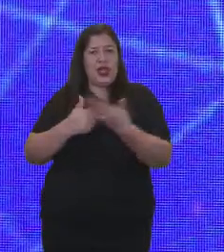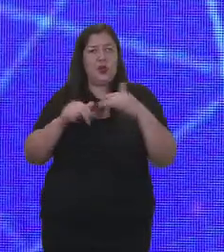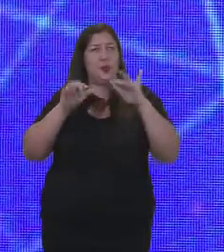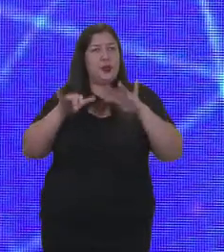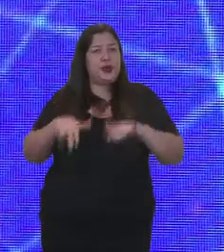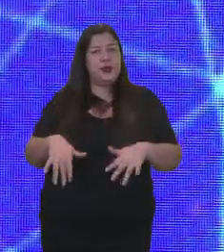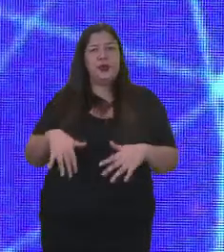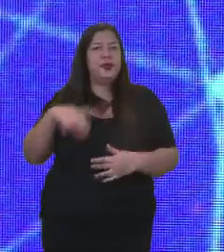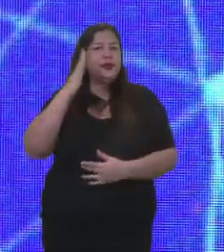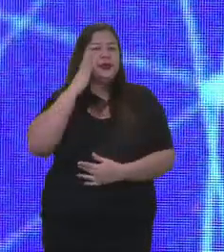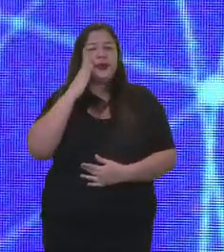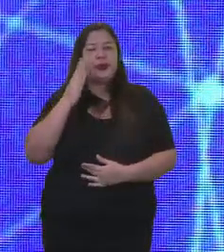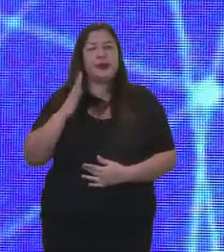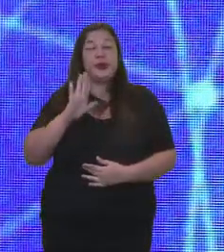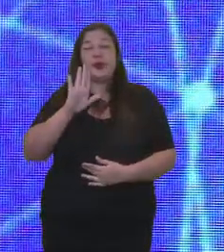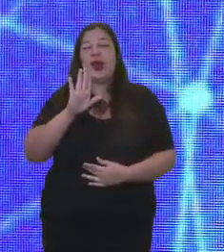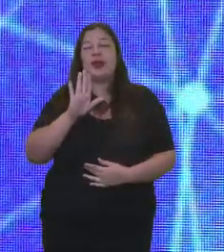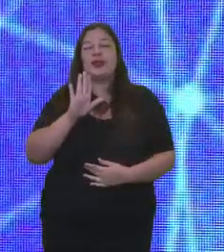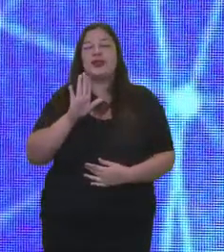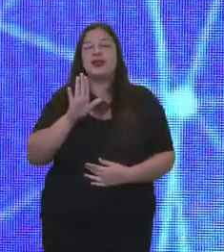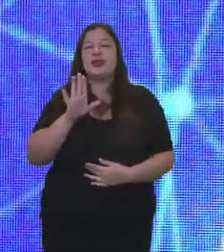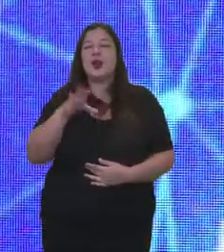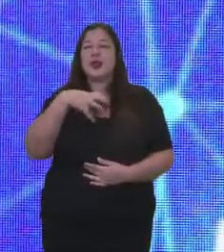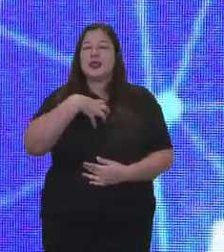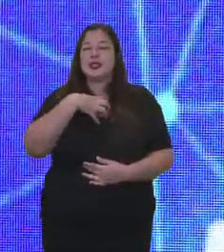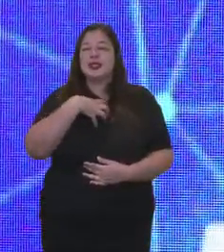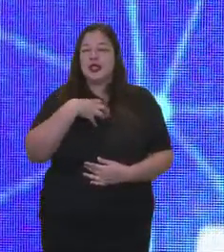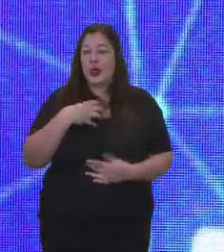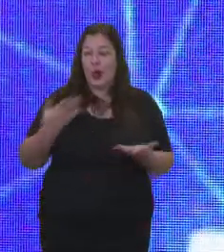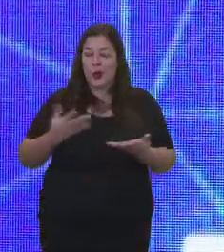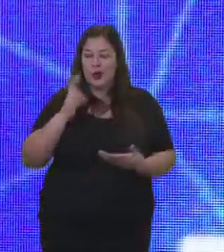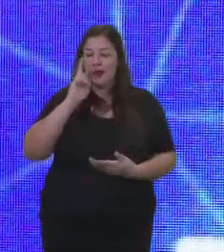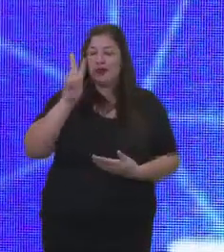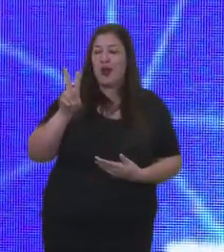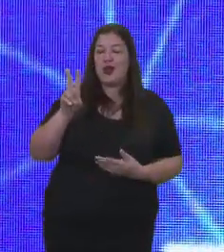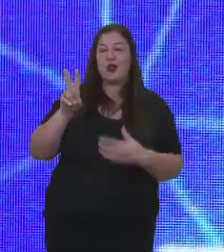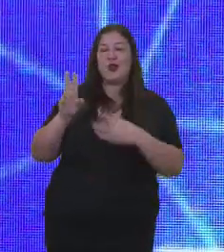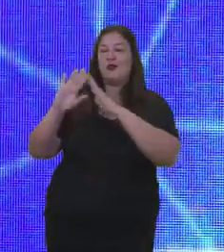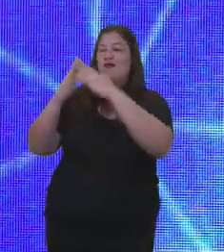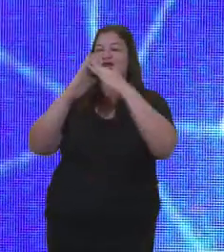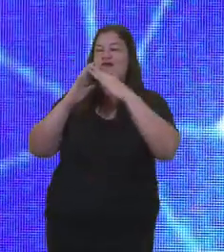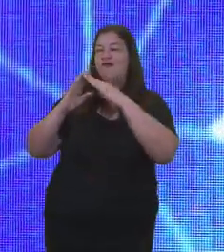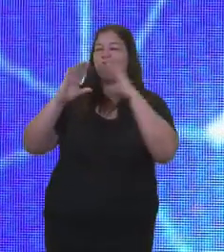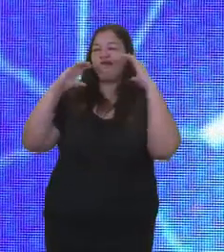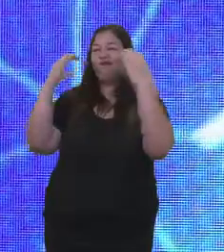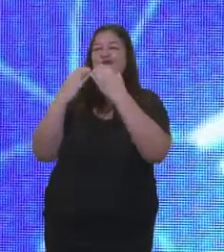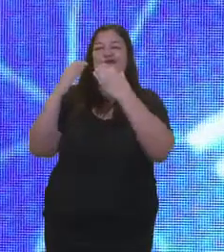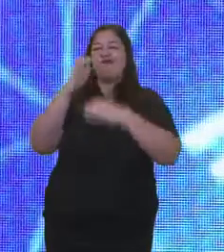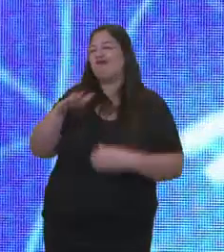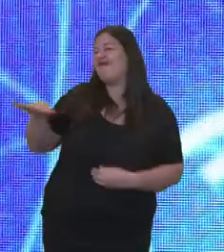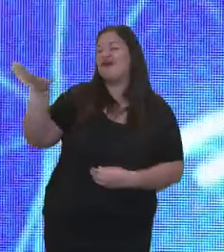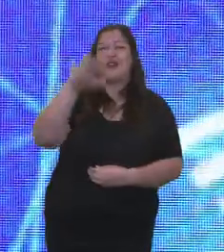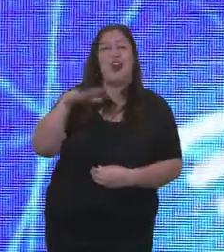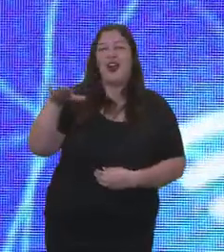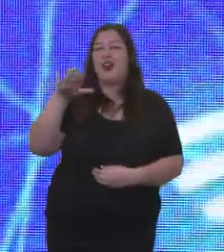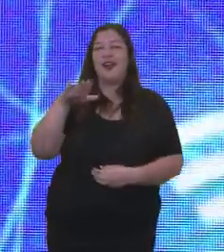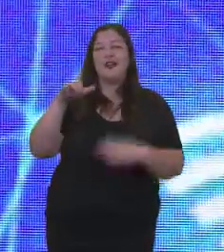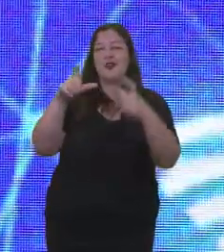not a programmer. What we teach is this. I have boys and girls coming from different